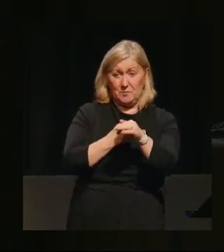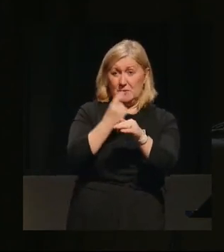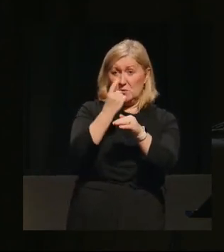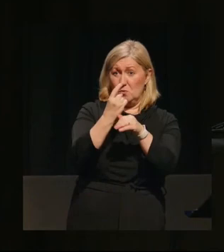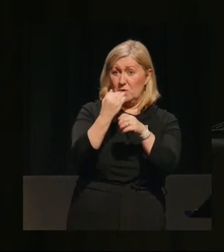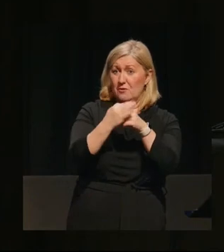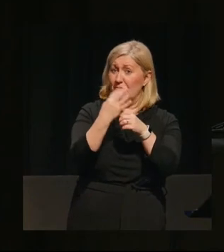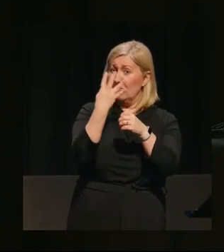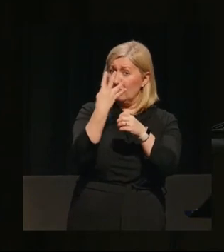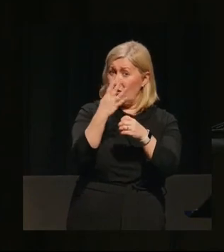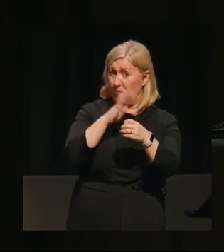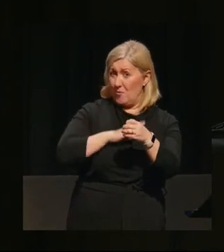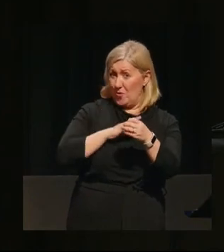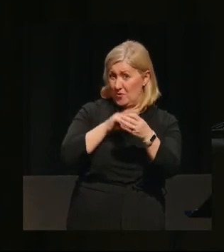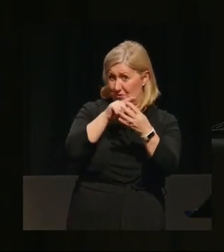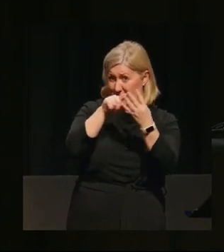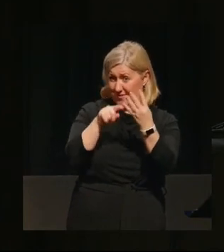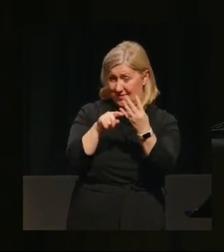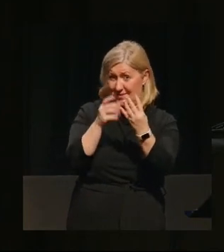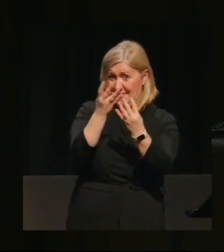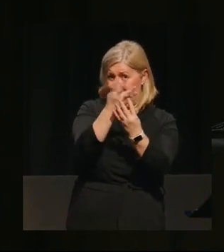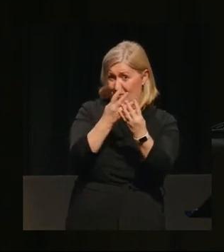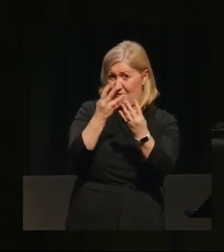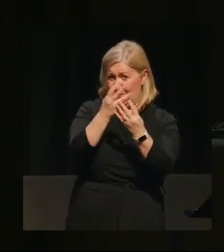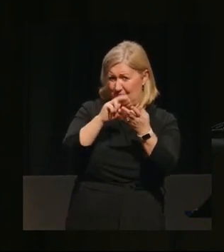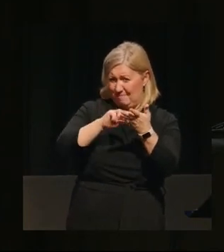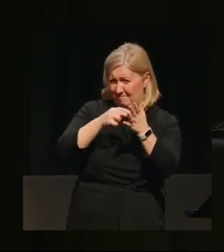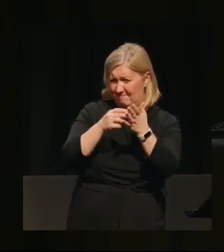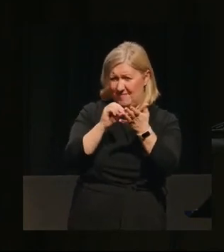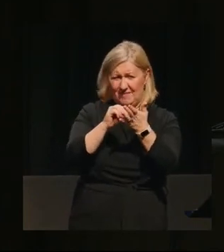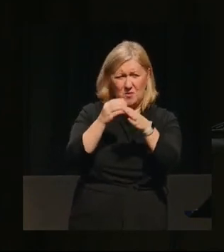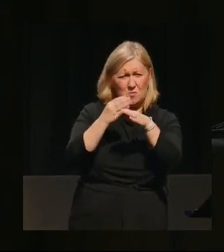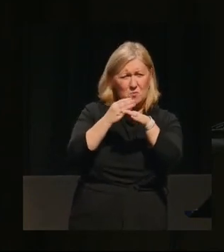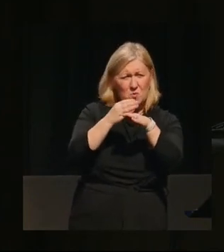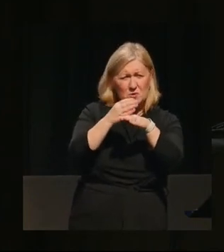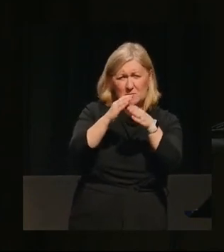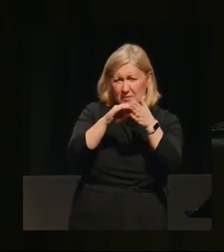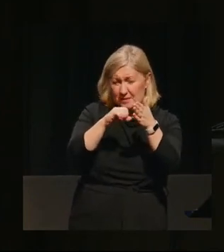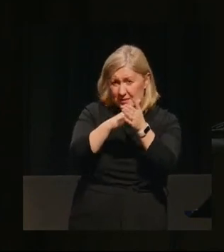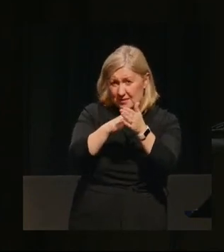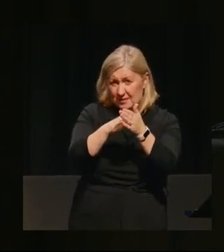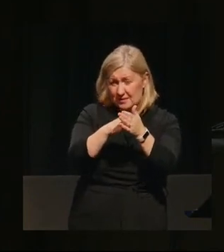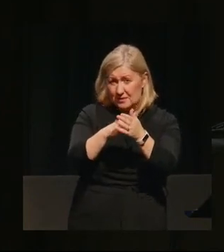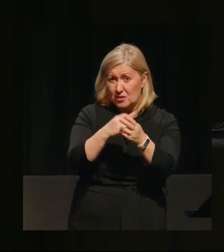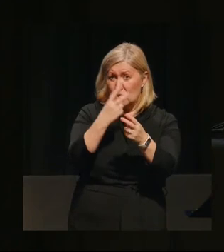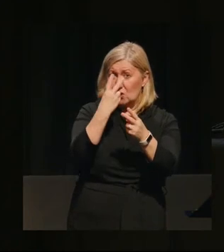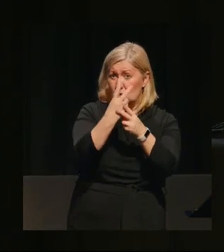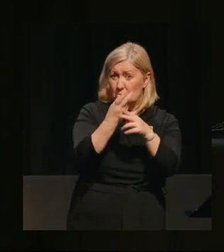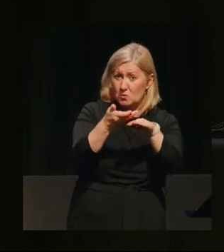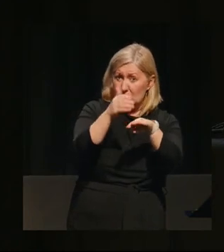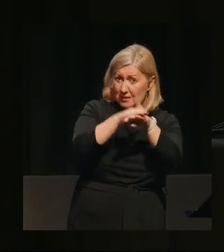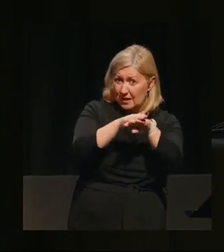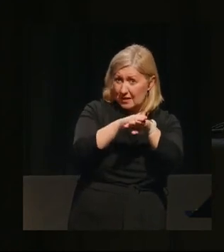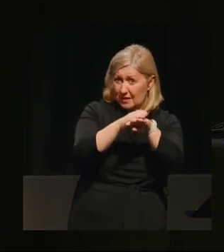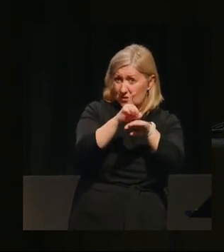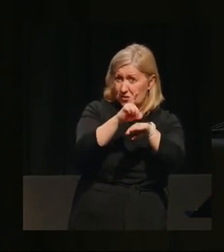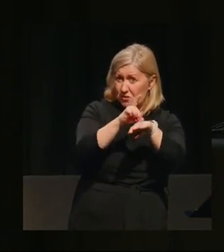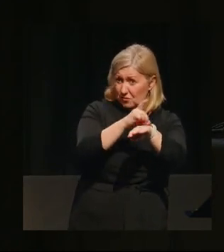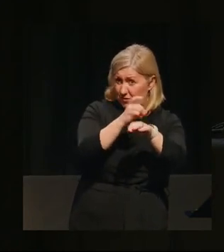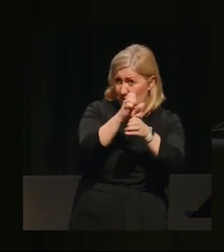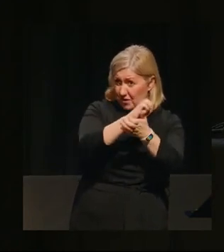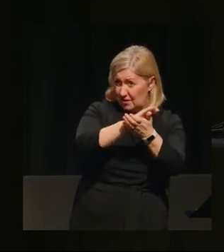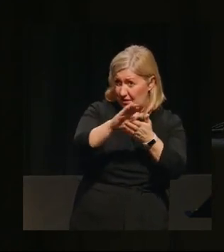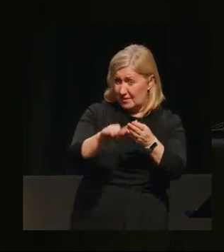a timber business. Two of them perished in the Holocaust, and two survived. I've